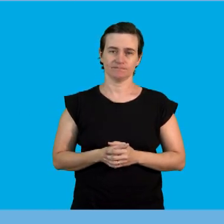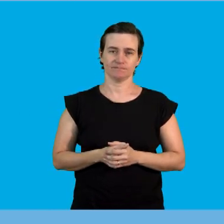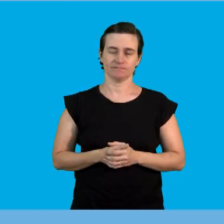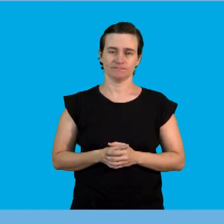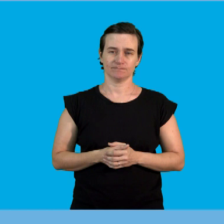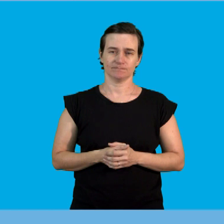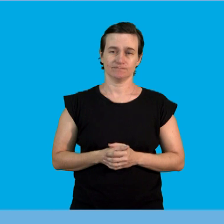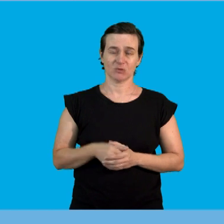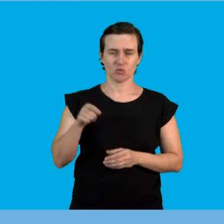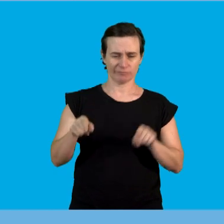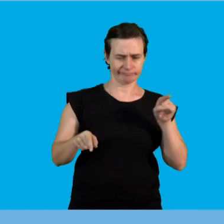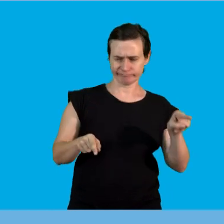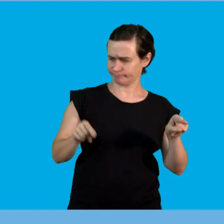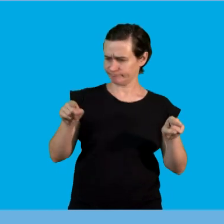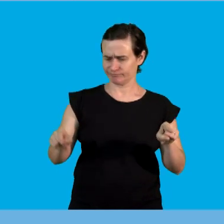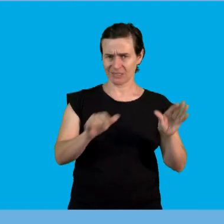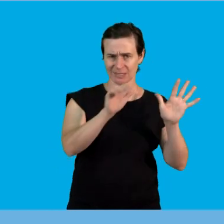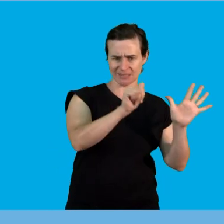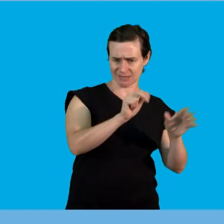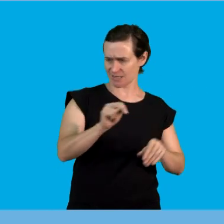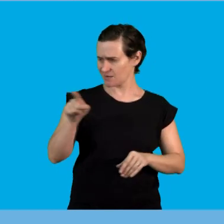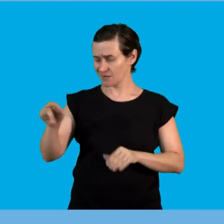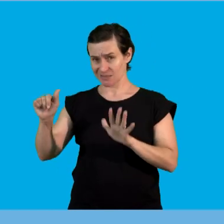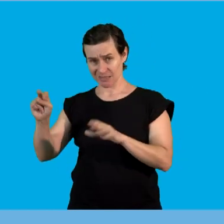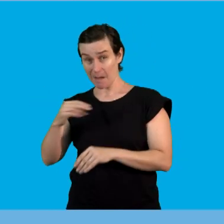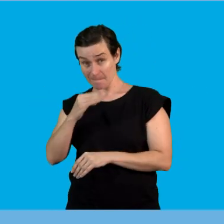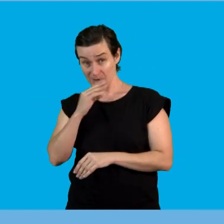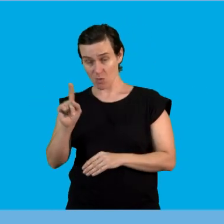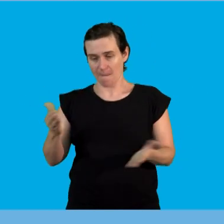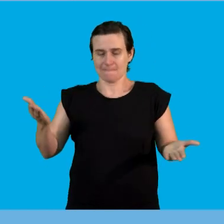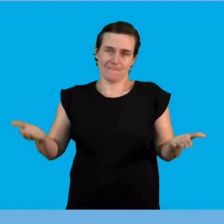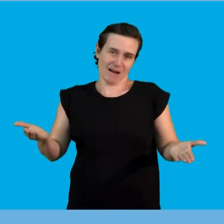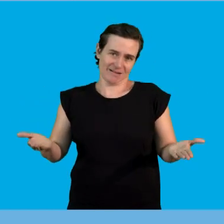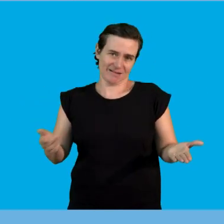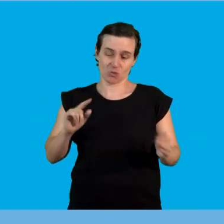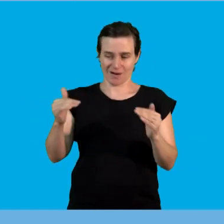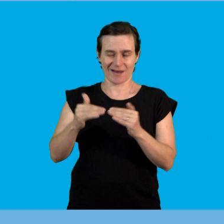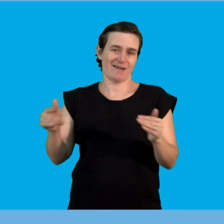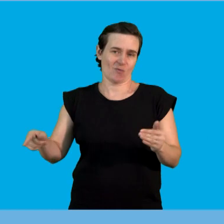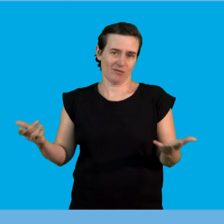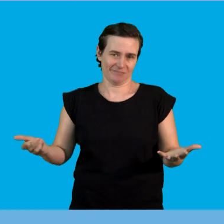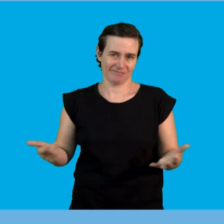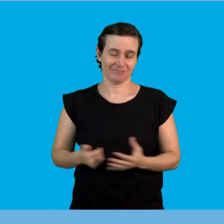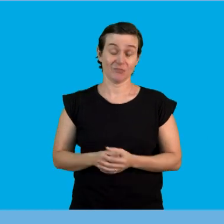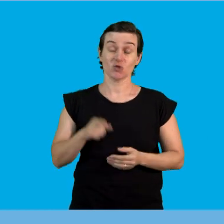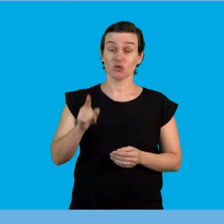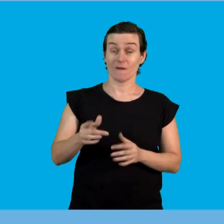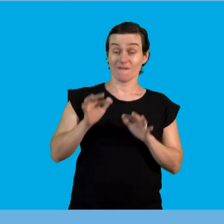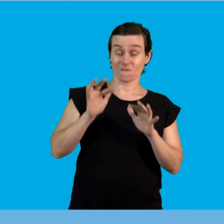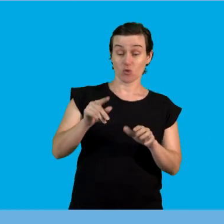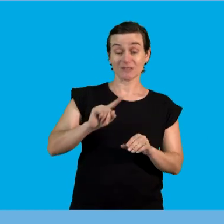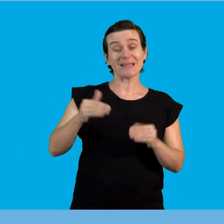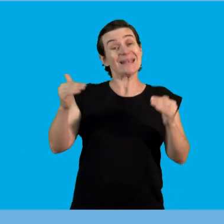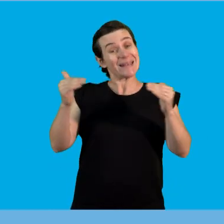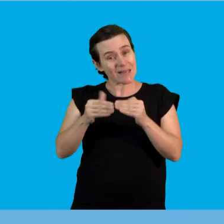And because these two forces are of equal magnitude, they are going to balance each other out. That then means we've said forces that